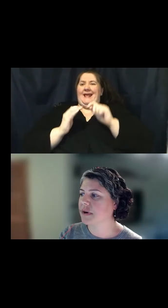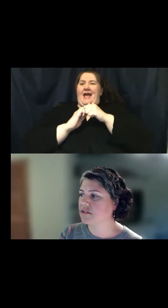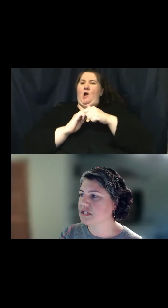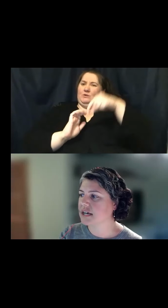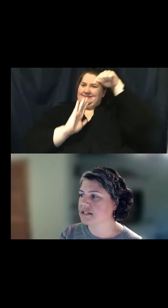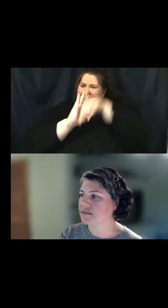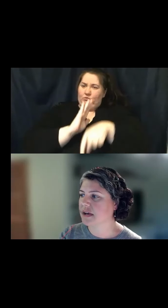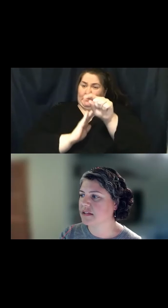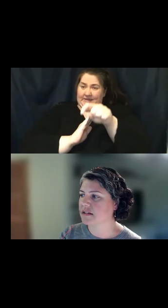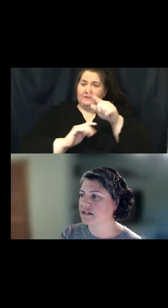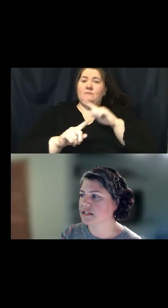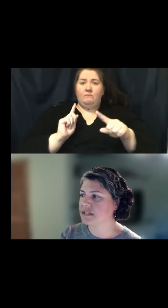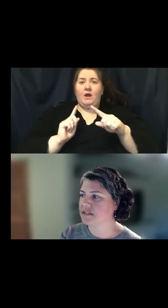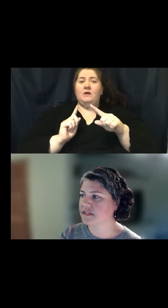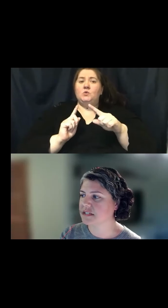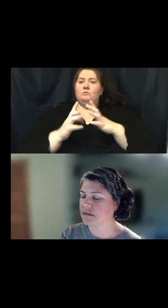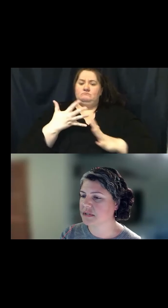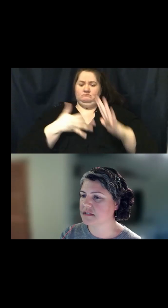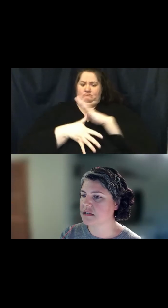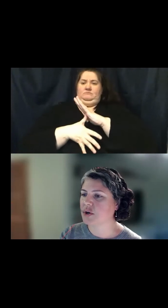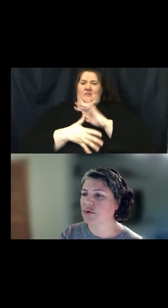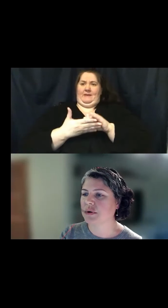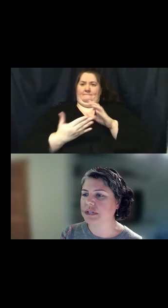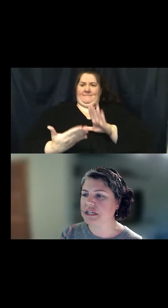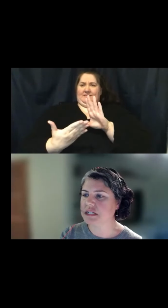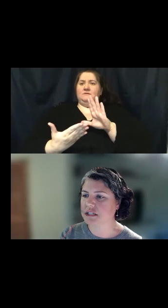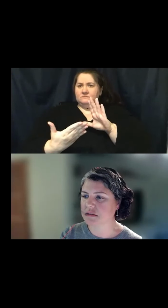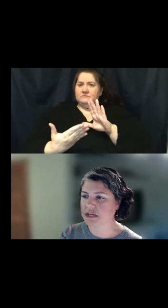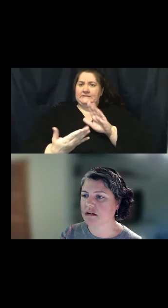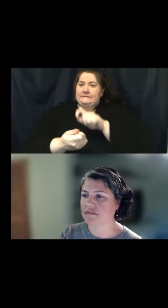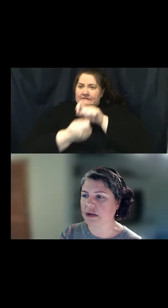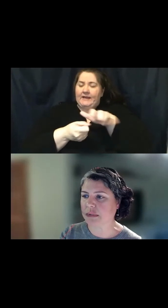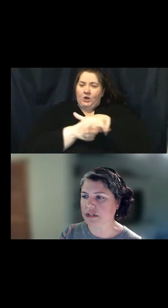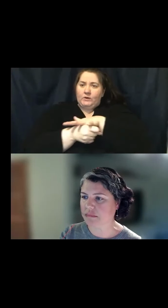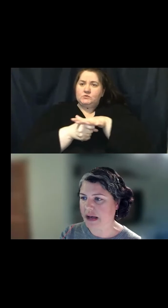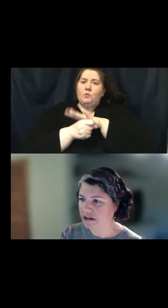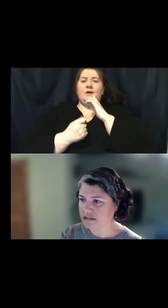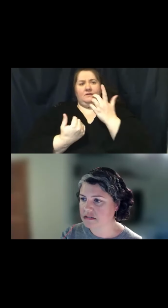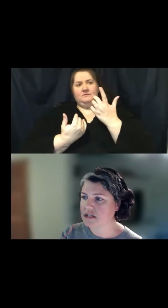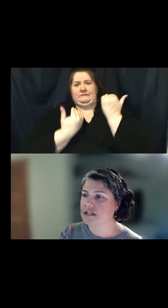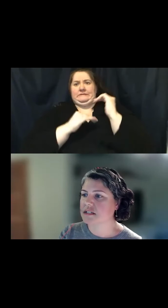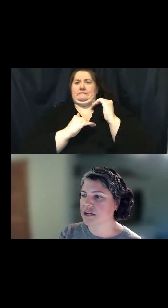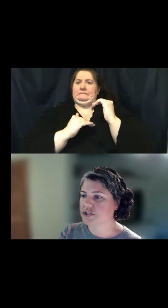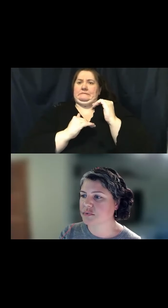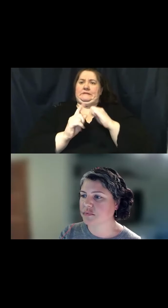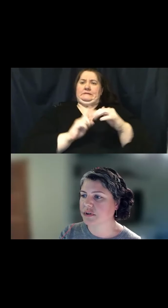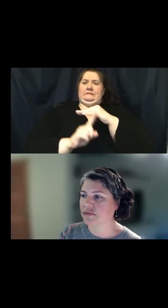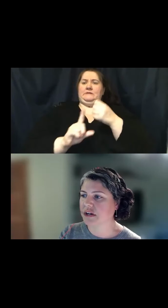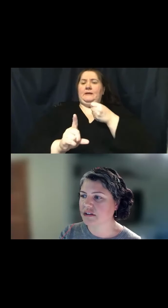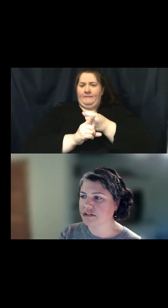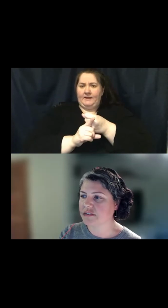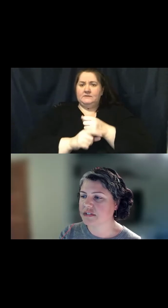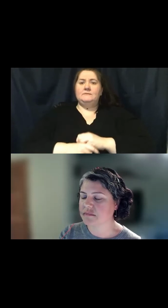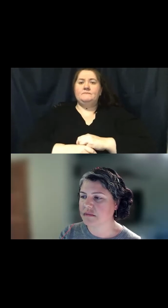we've prioritized this method in specific segments where we need to limit our environmental impacts, such as when we're